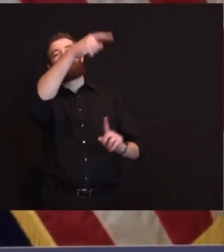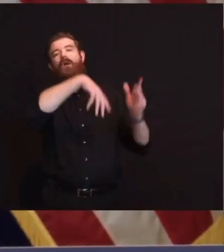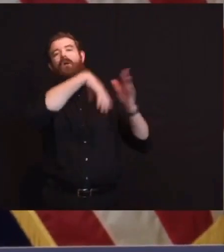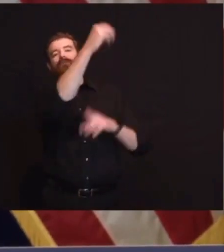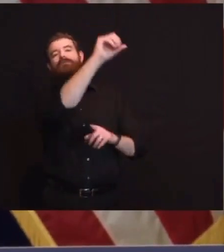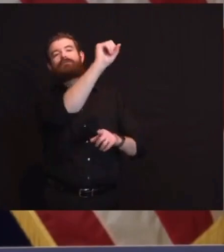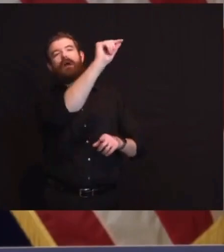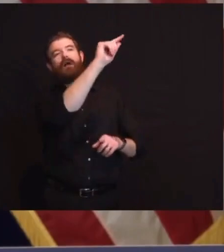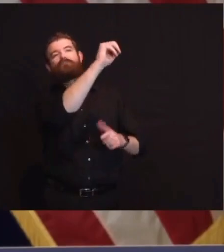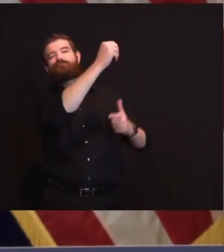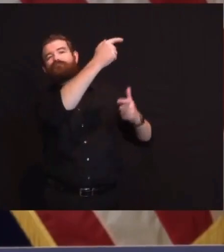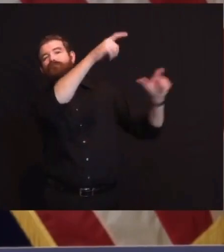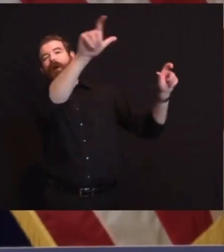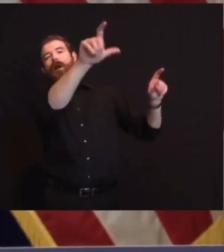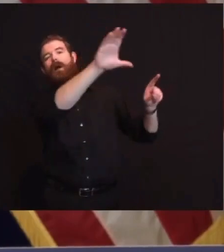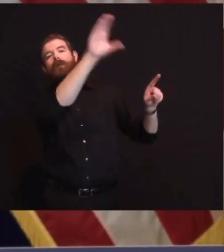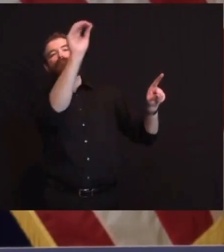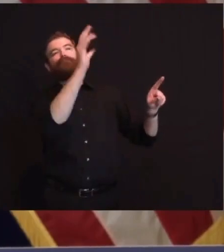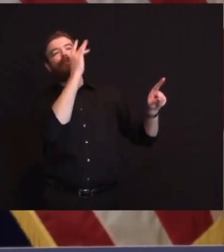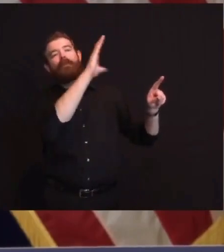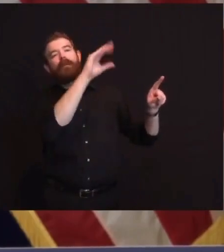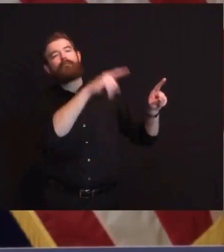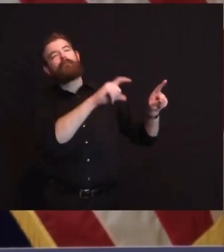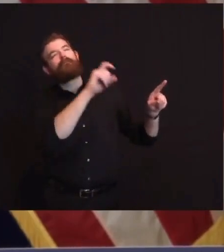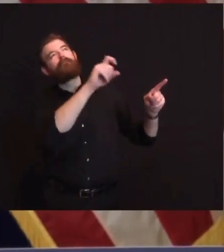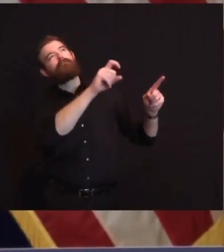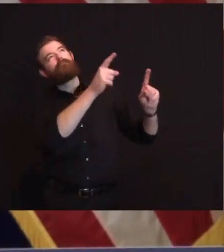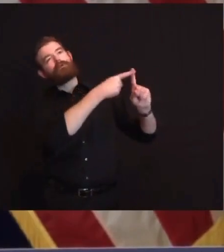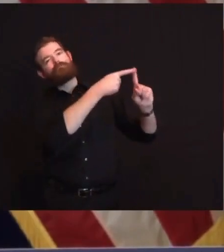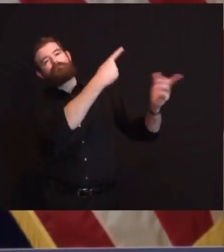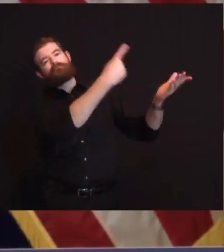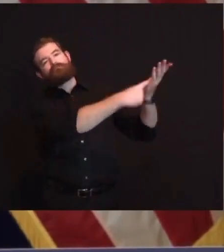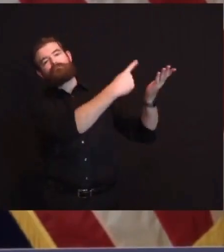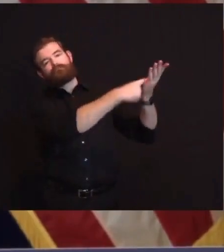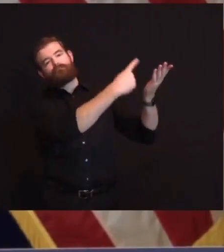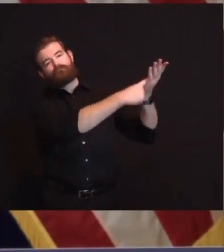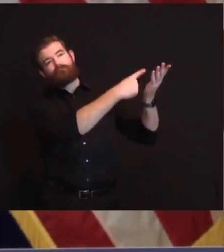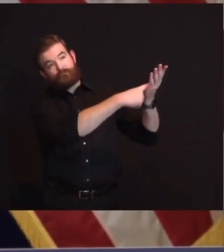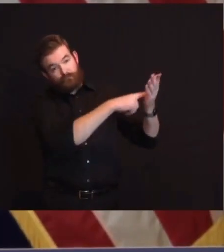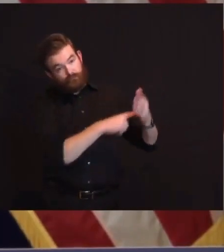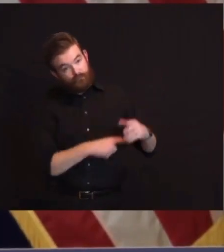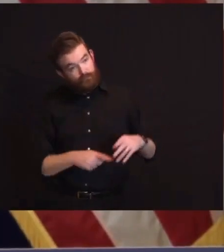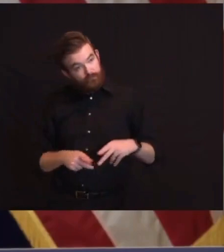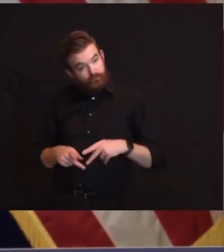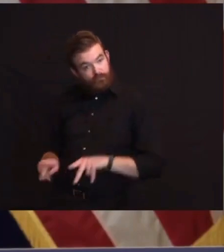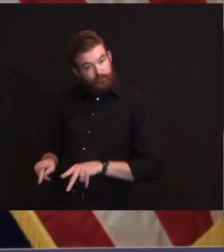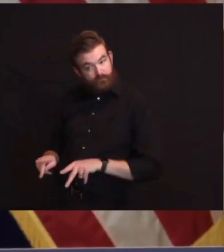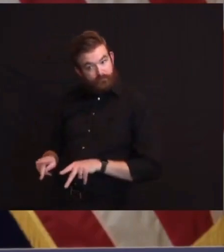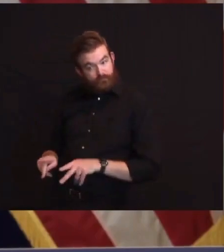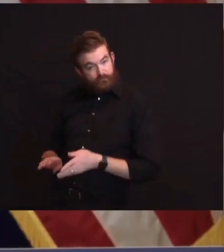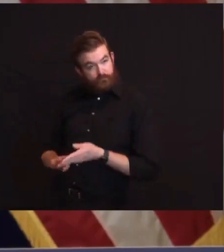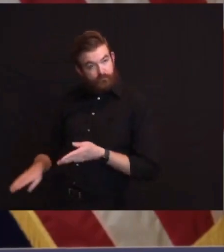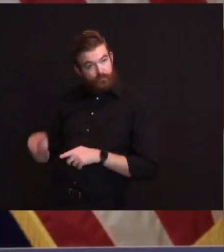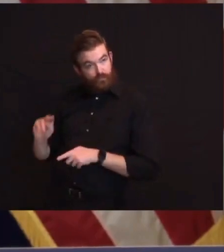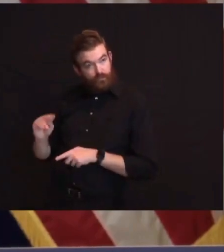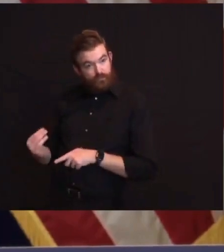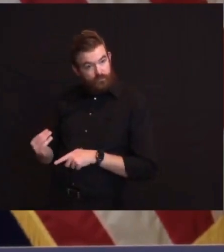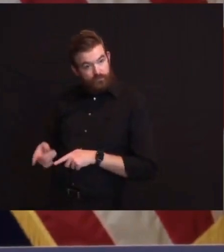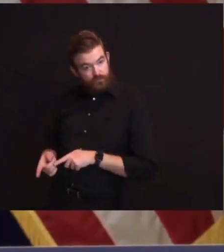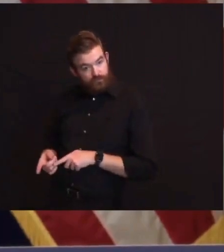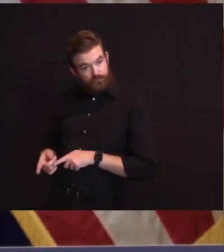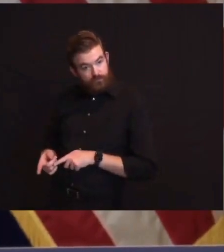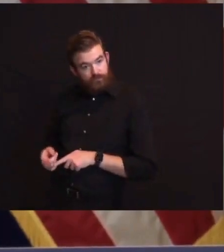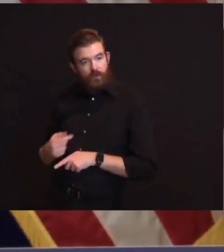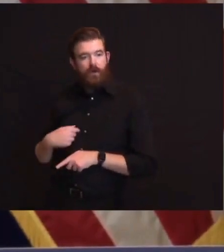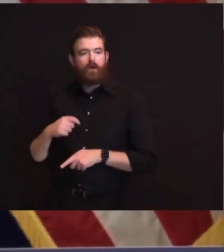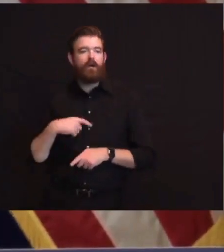encouraging stronger action by the state so that they could sell it to their mother companies.